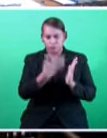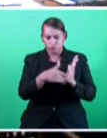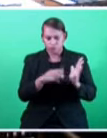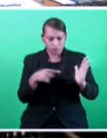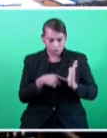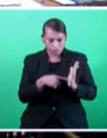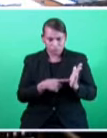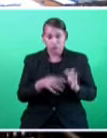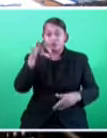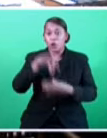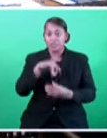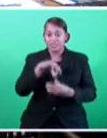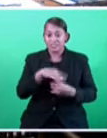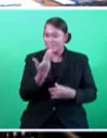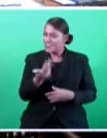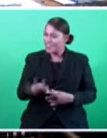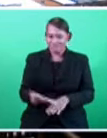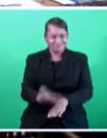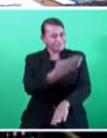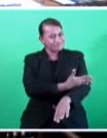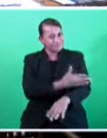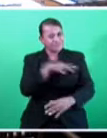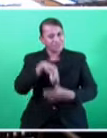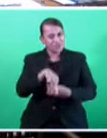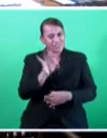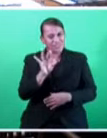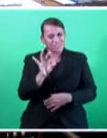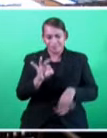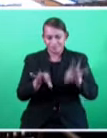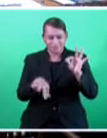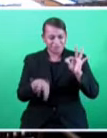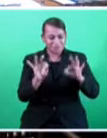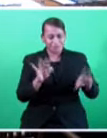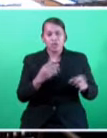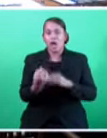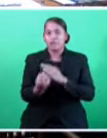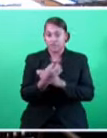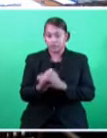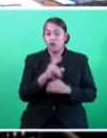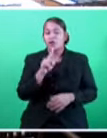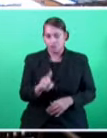vote taken and the advice through the flying minute that was done.